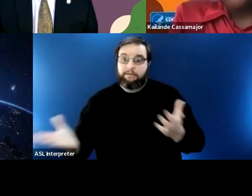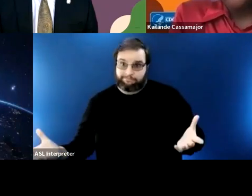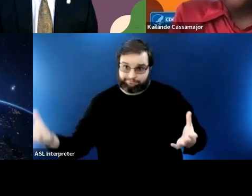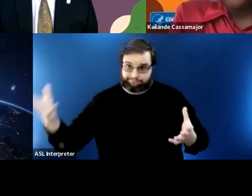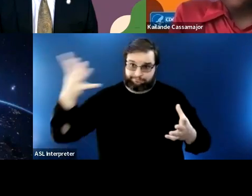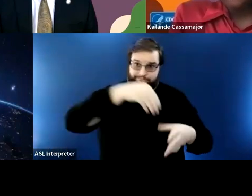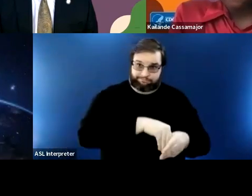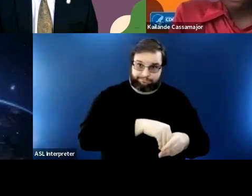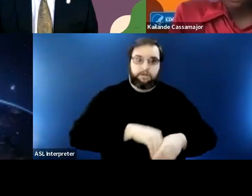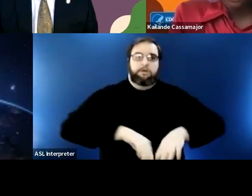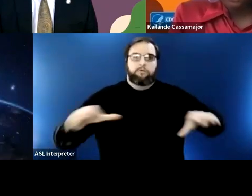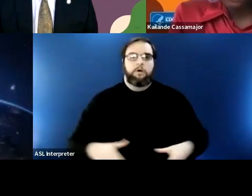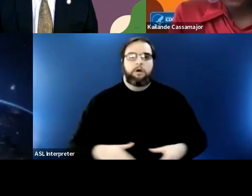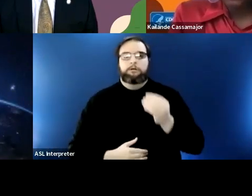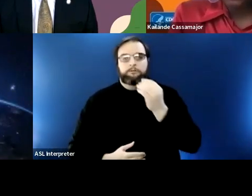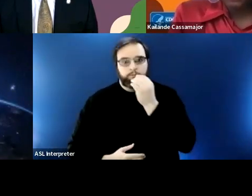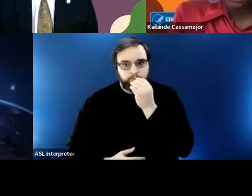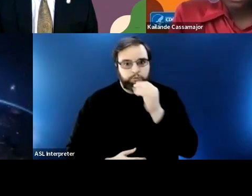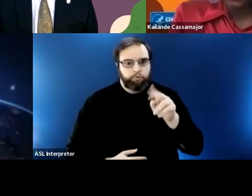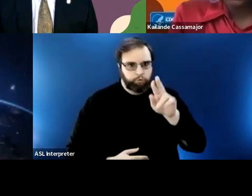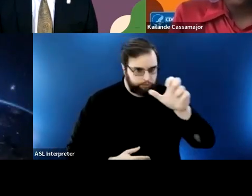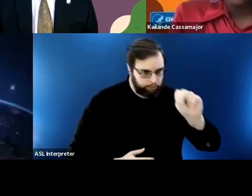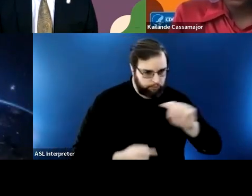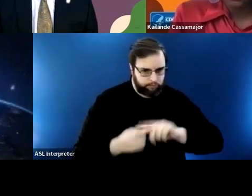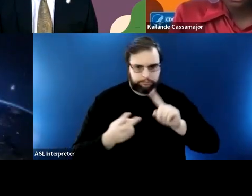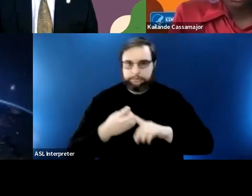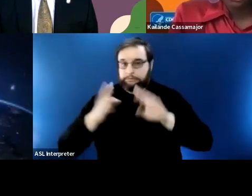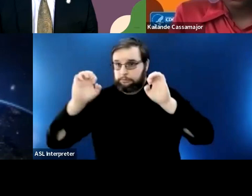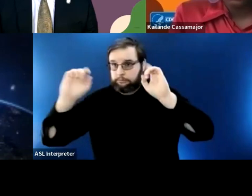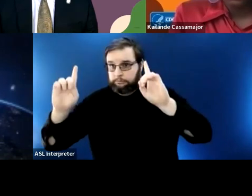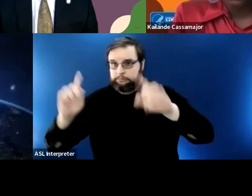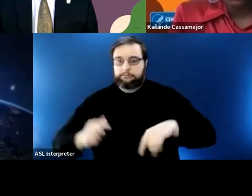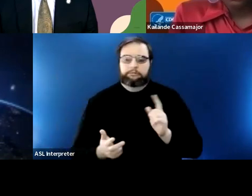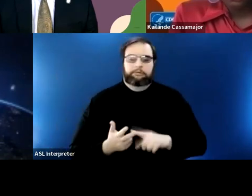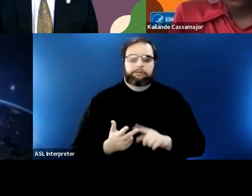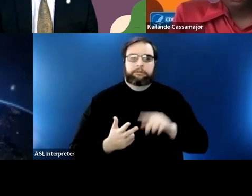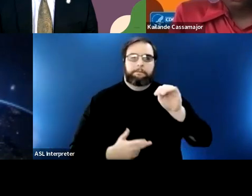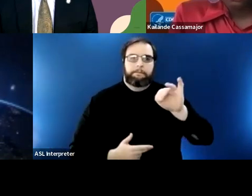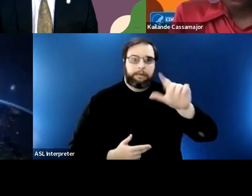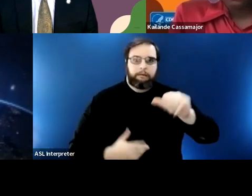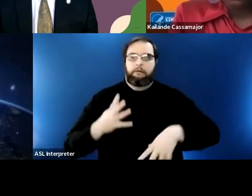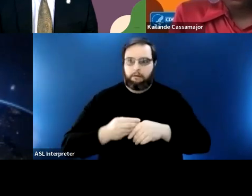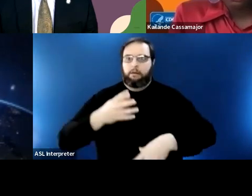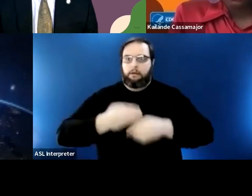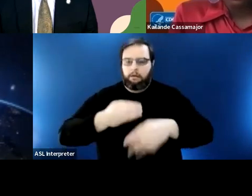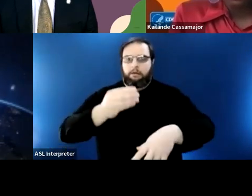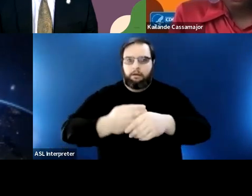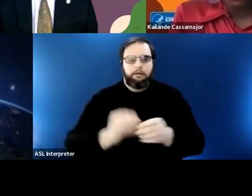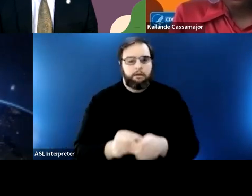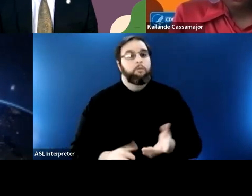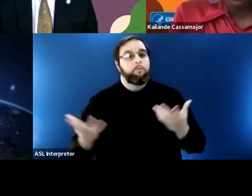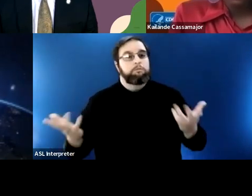of things, nutrition, education, mm-hmm. Media, et cetera, all focusing on improving